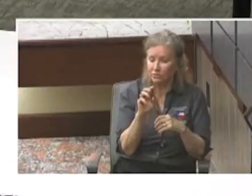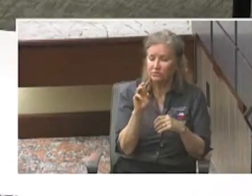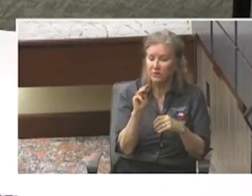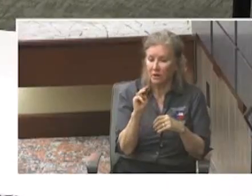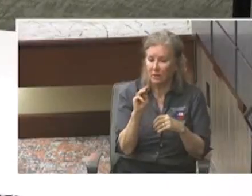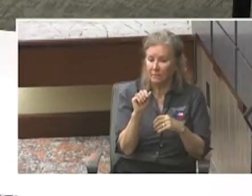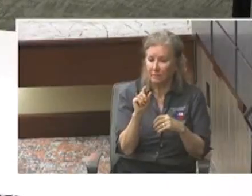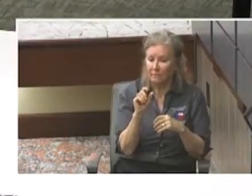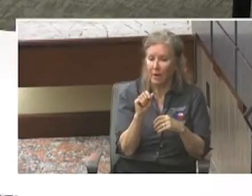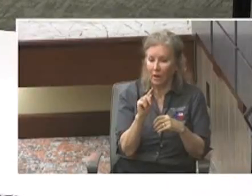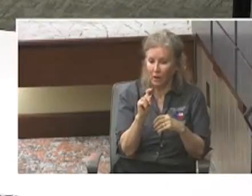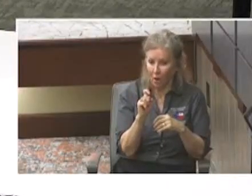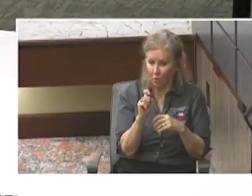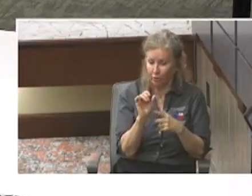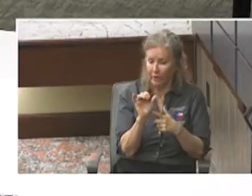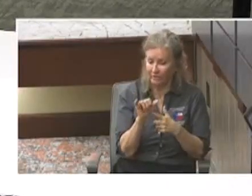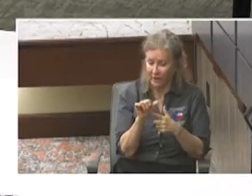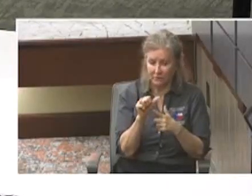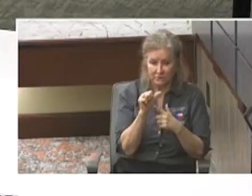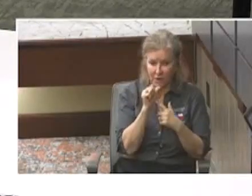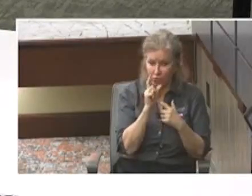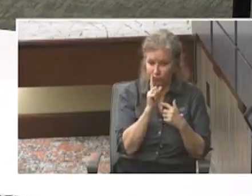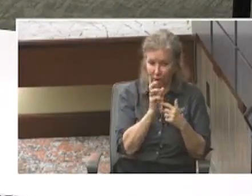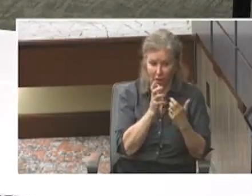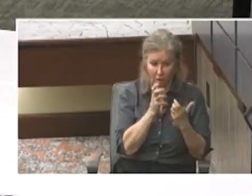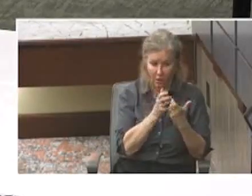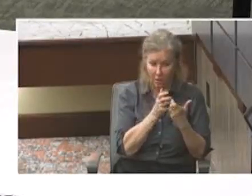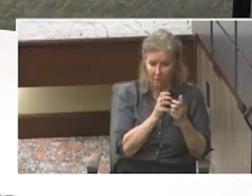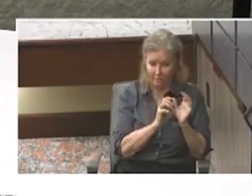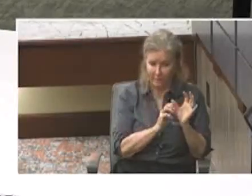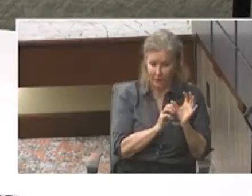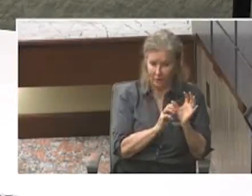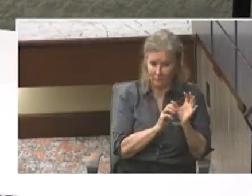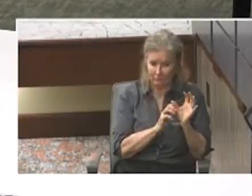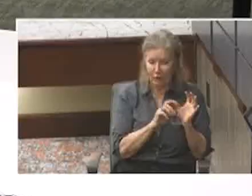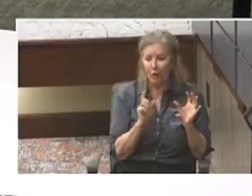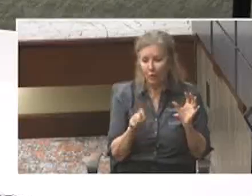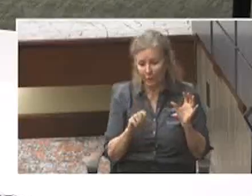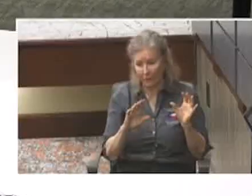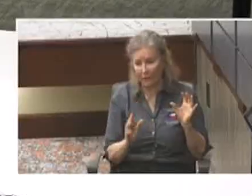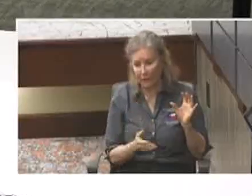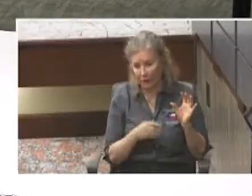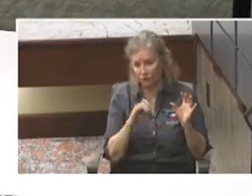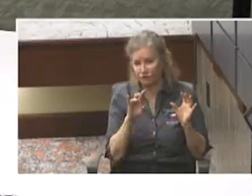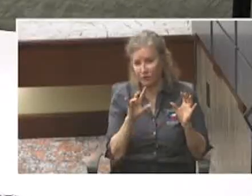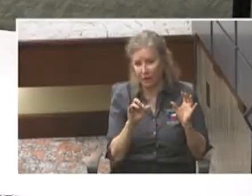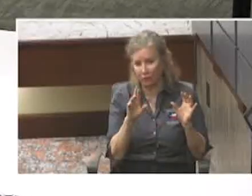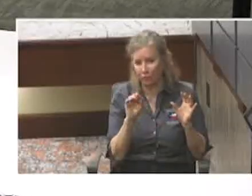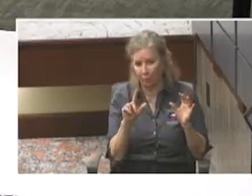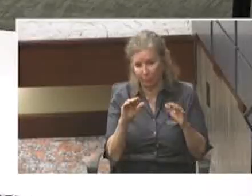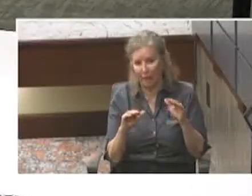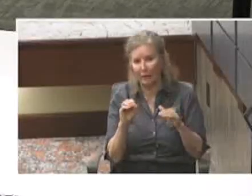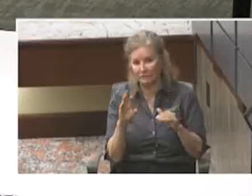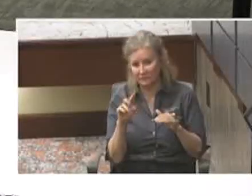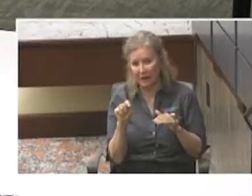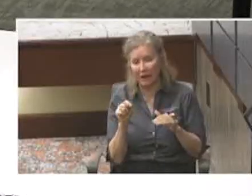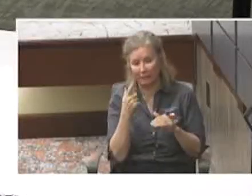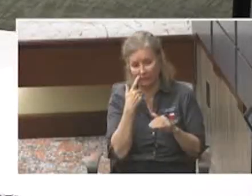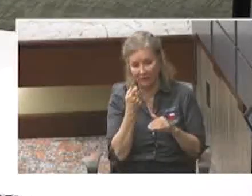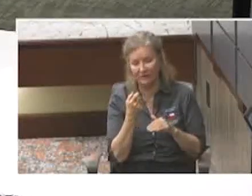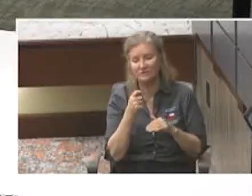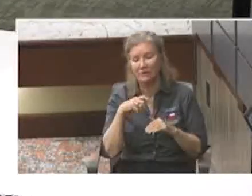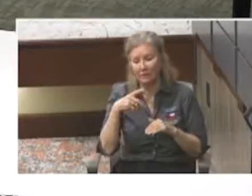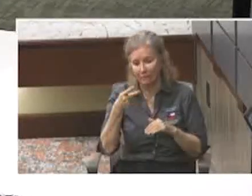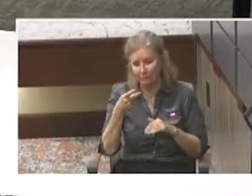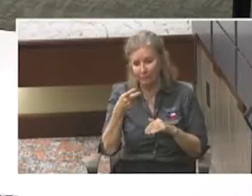Incredible entertainer as part of that. So we had to have Jelly Roll to kind of balance that out as part of that. But, you know,